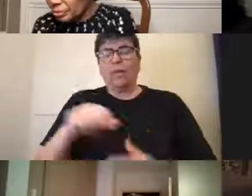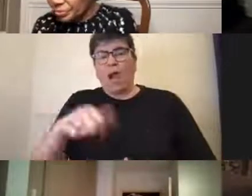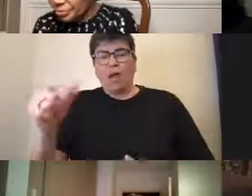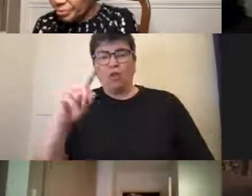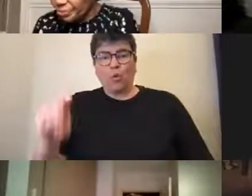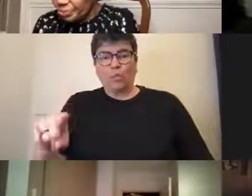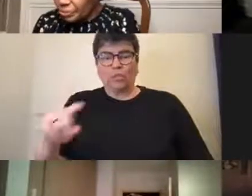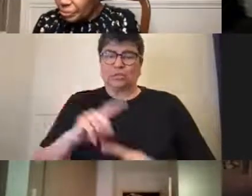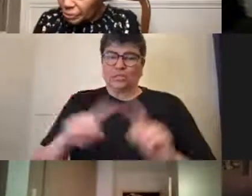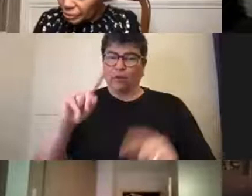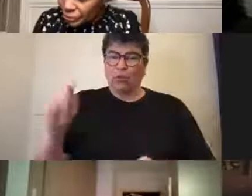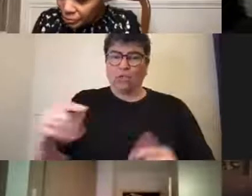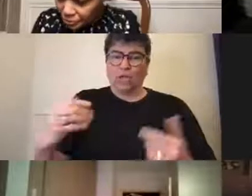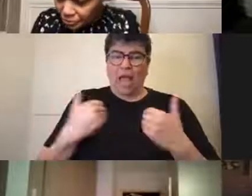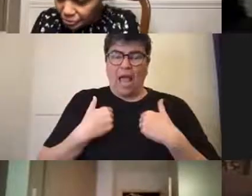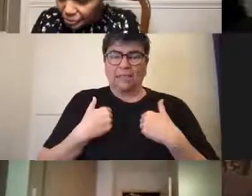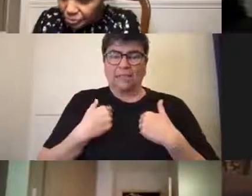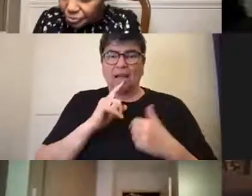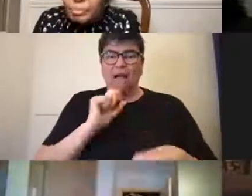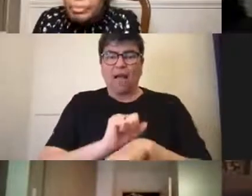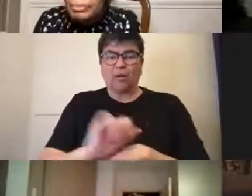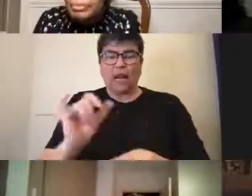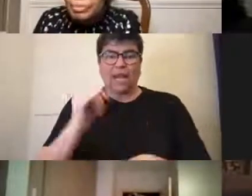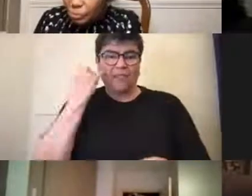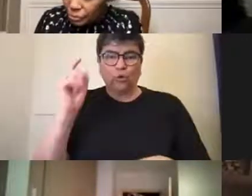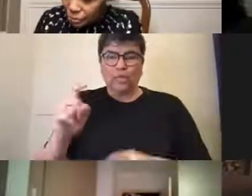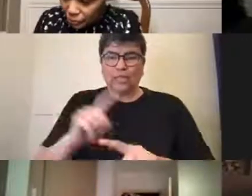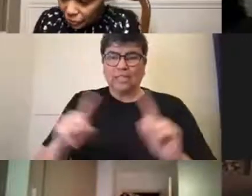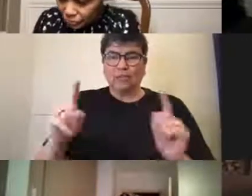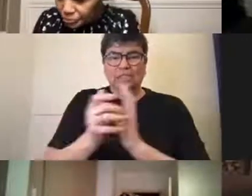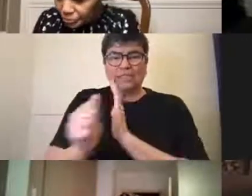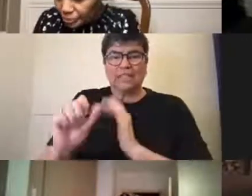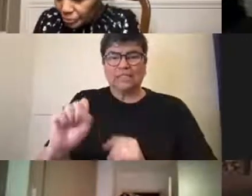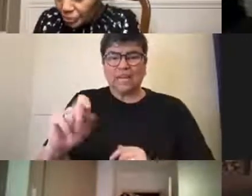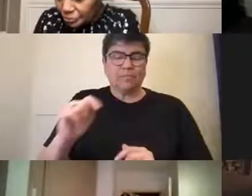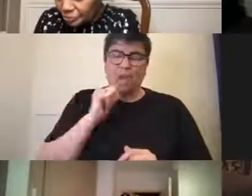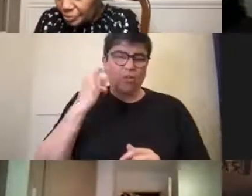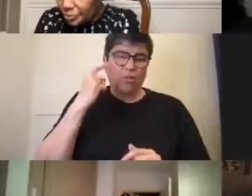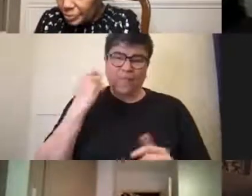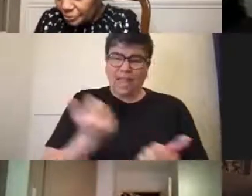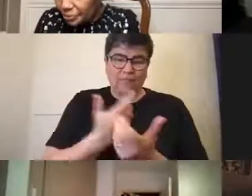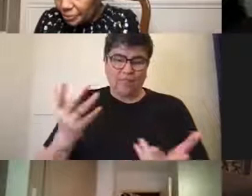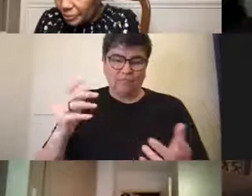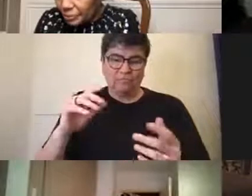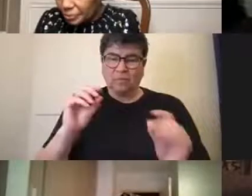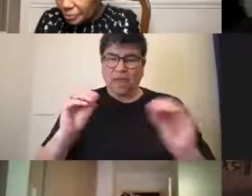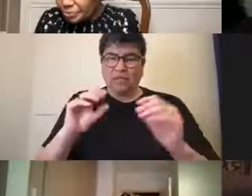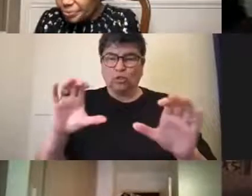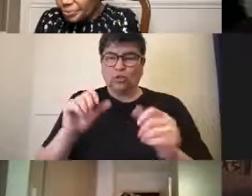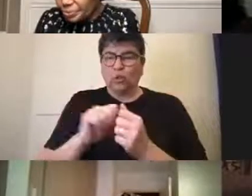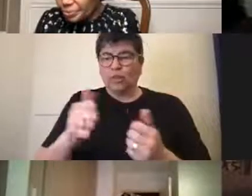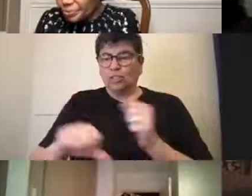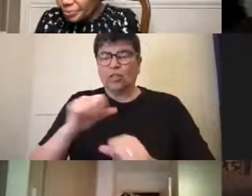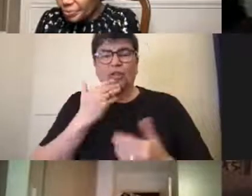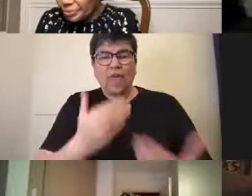is a different question that has actually like, you need a different skill set, but it doesn't have any, I don't think they have anything to do with one another actually, so. Thank you. Thank